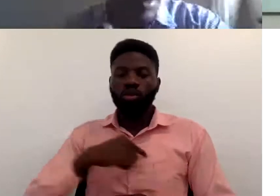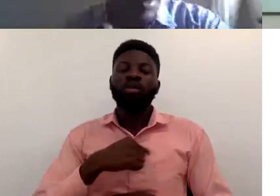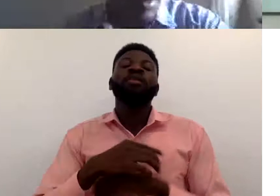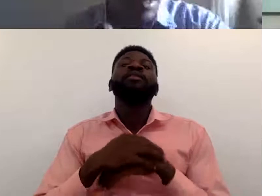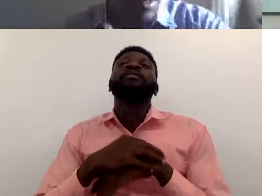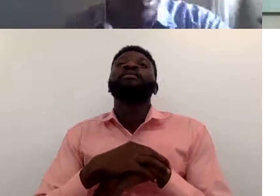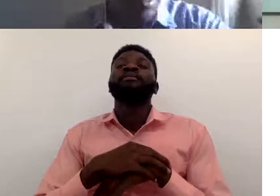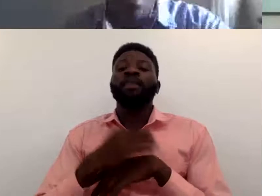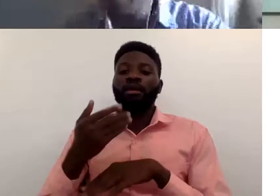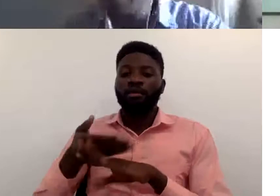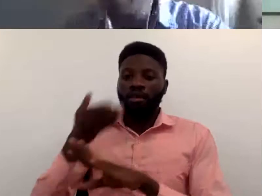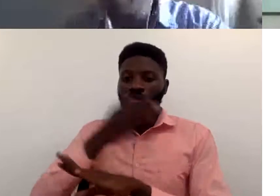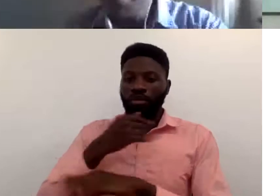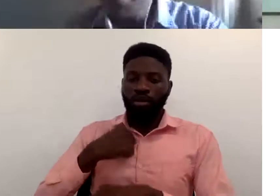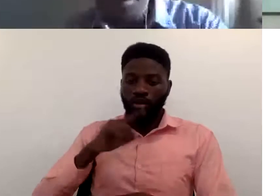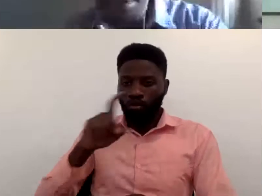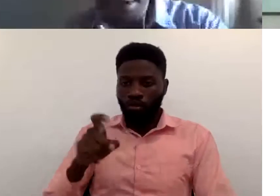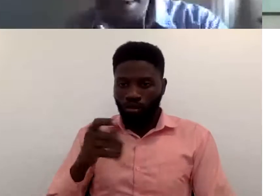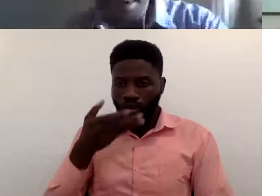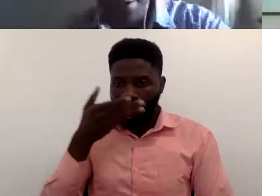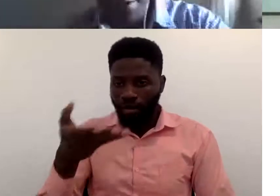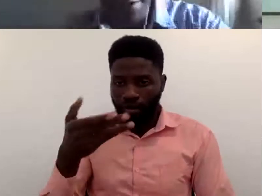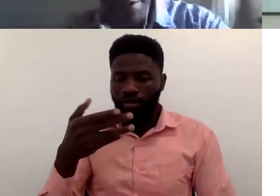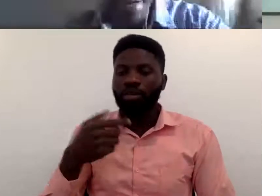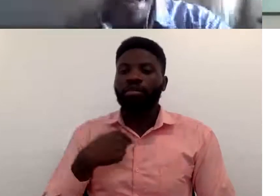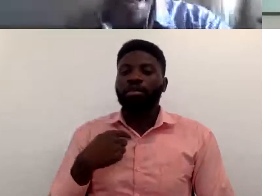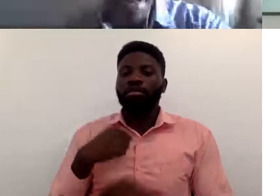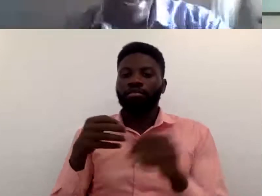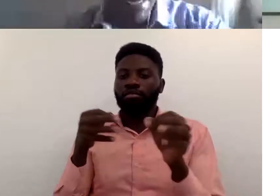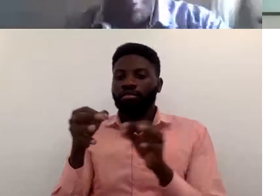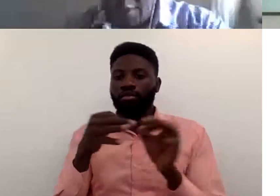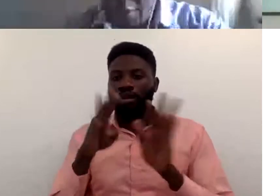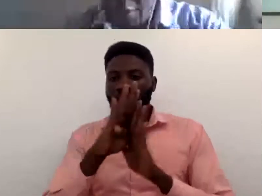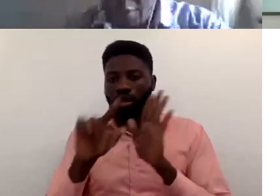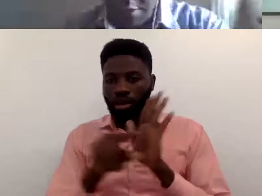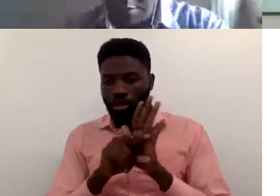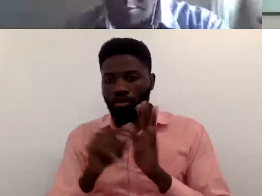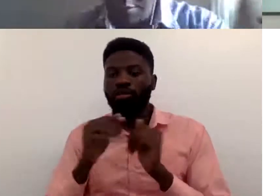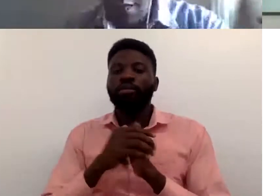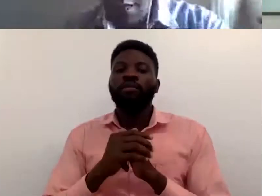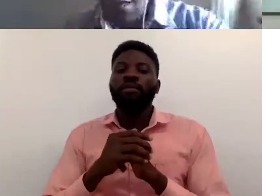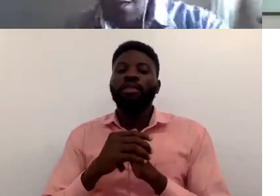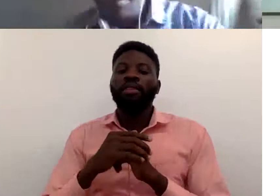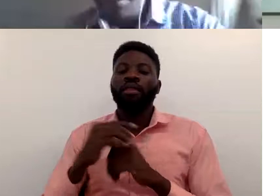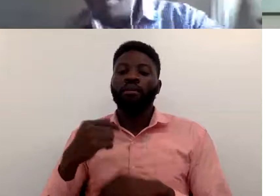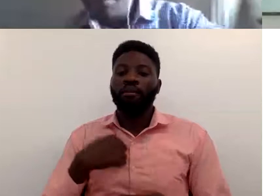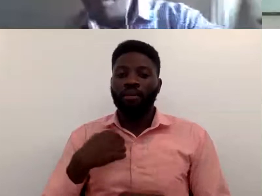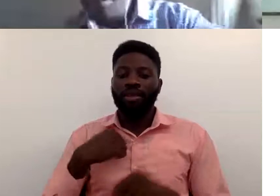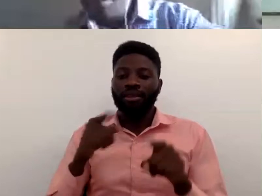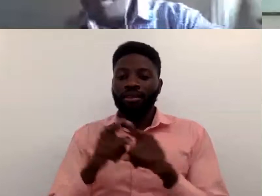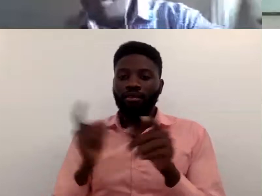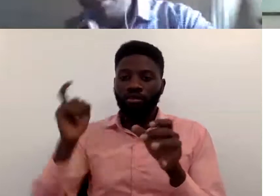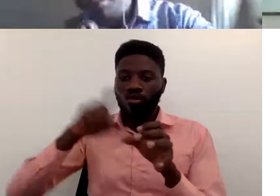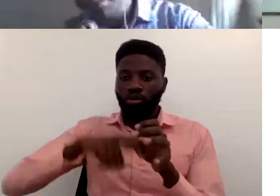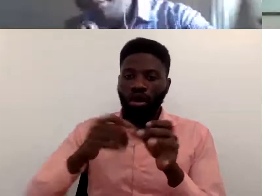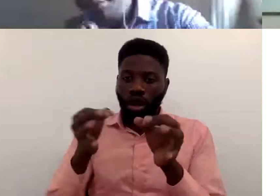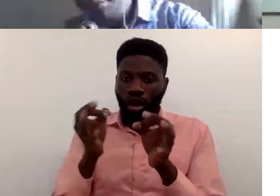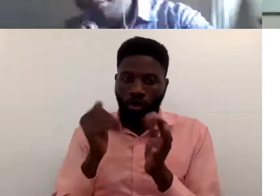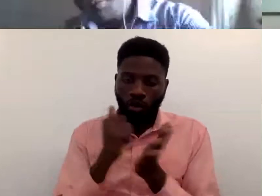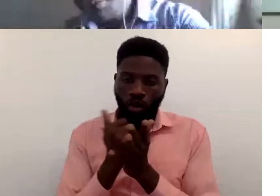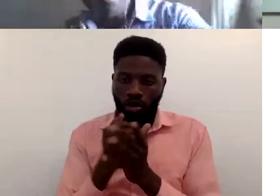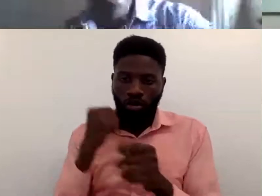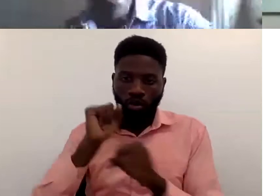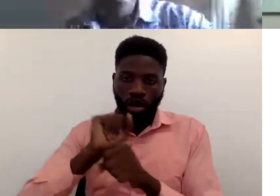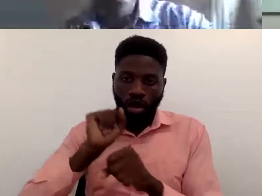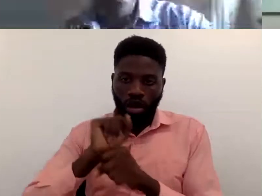your question, just to give some background, I kind of actually got into accounting, auditing